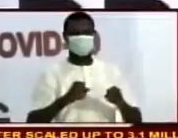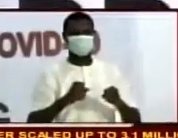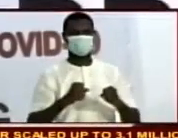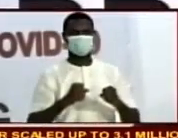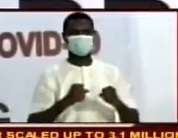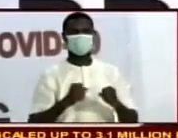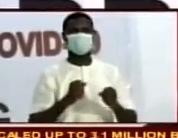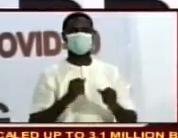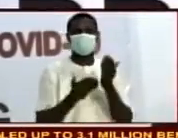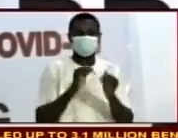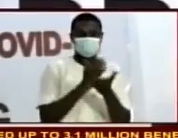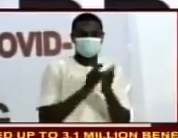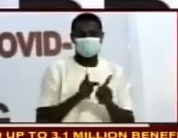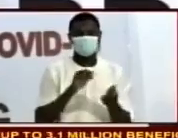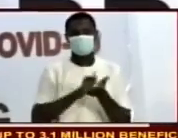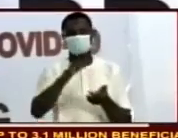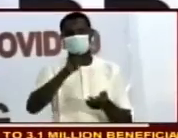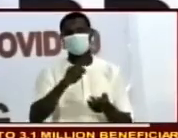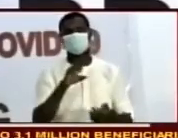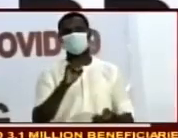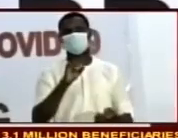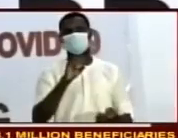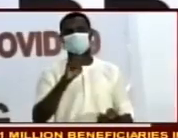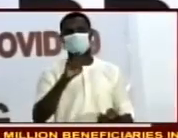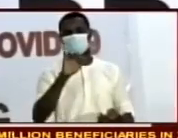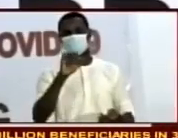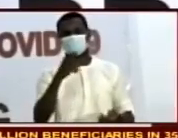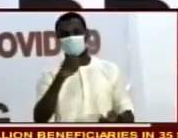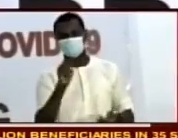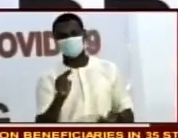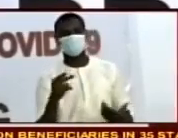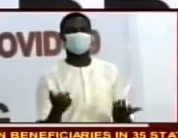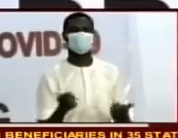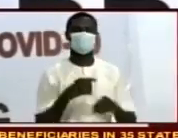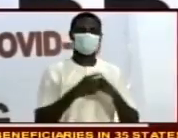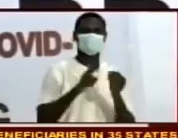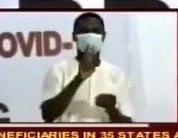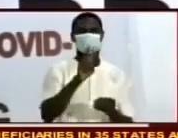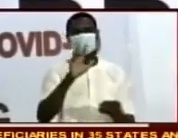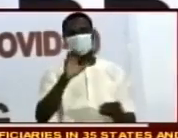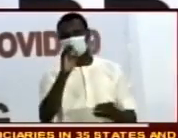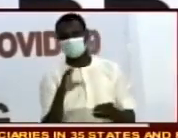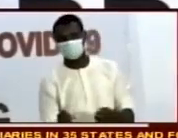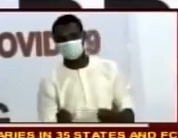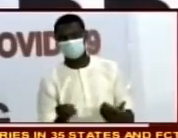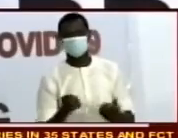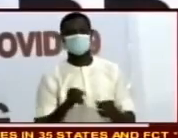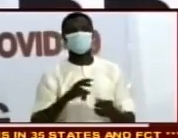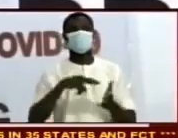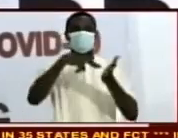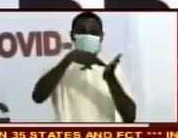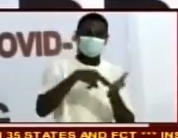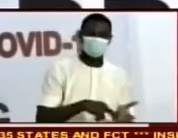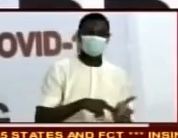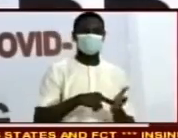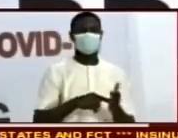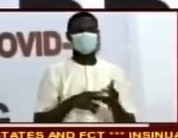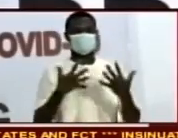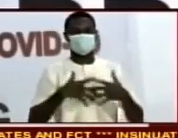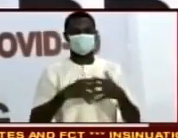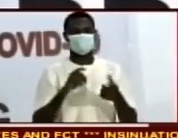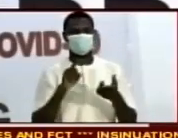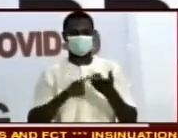oxygen. And about 25% of them, 5, would require ventilators. But you don't really want to be in that group, and that's why we